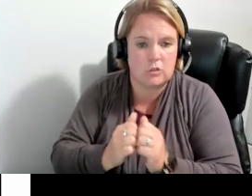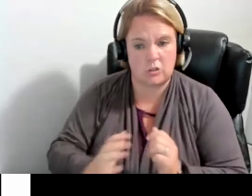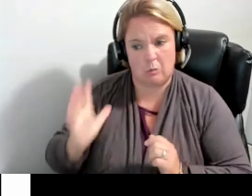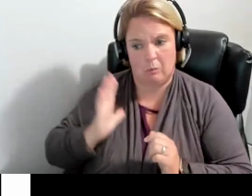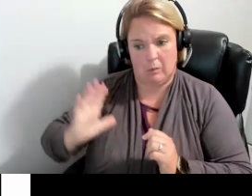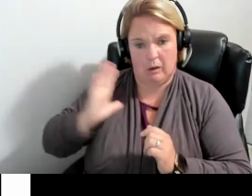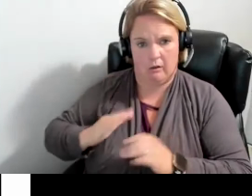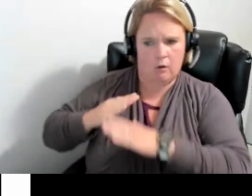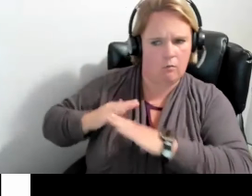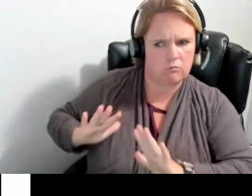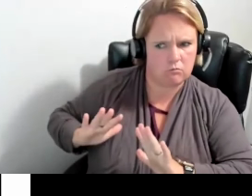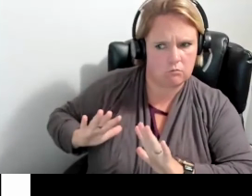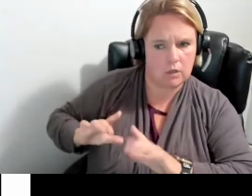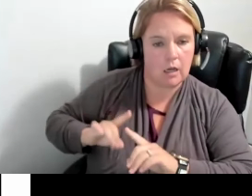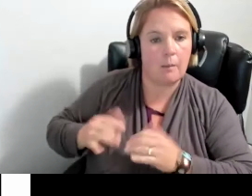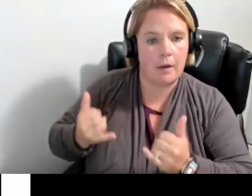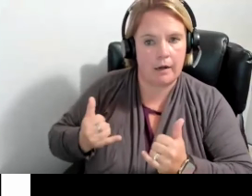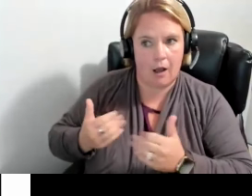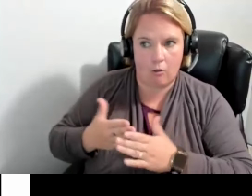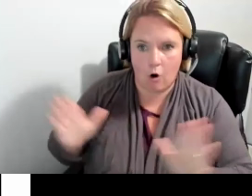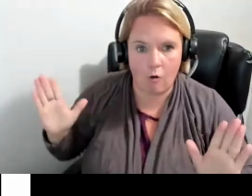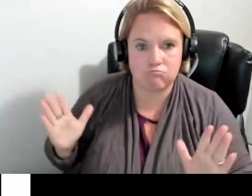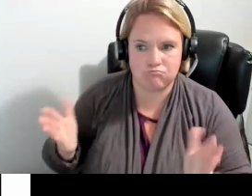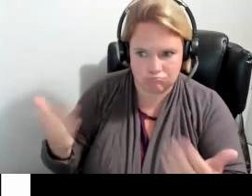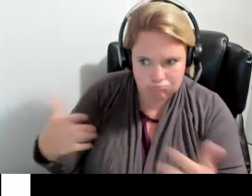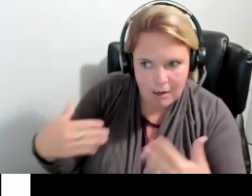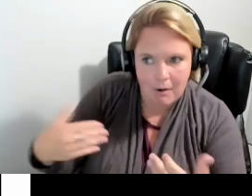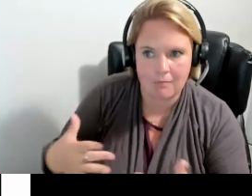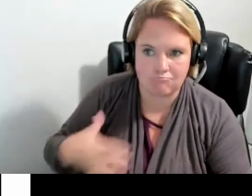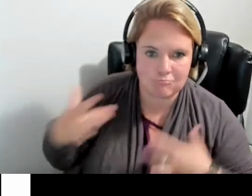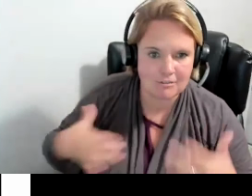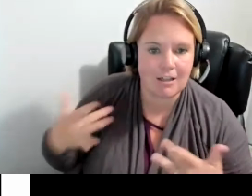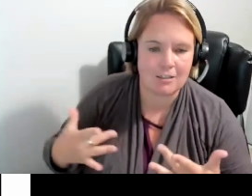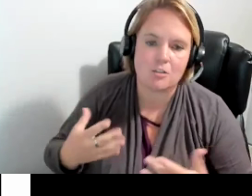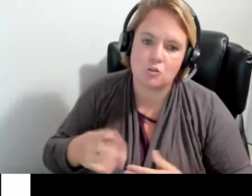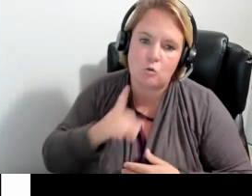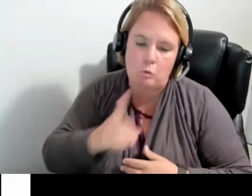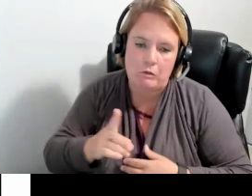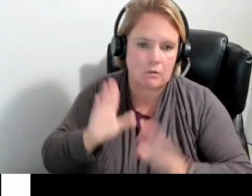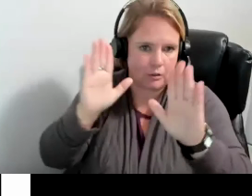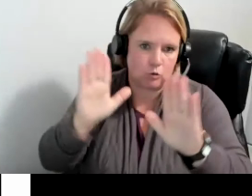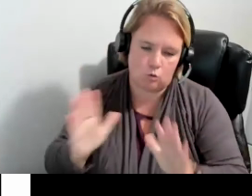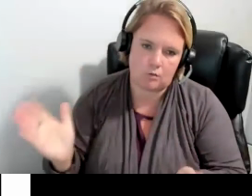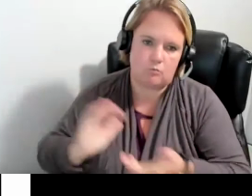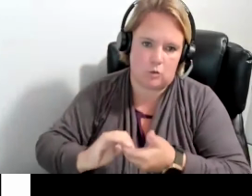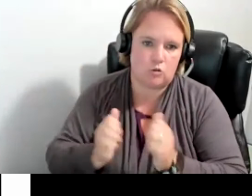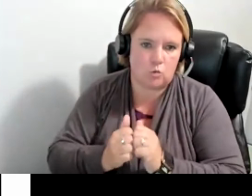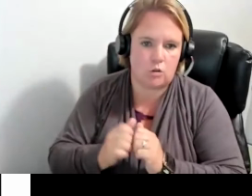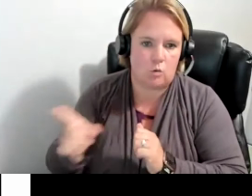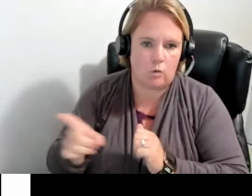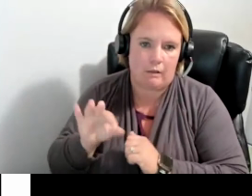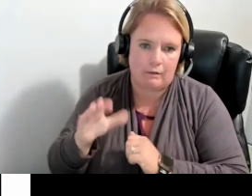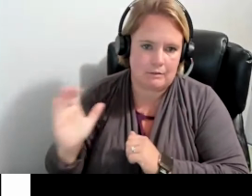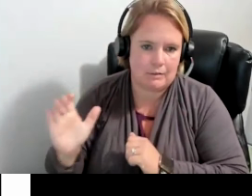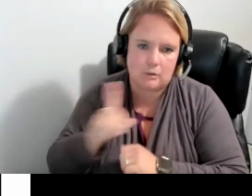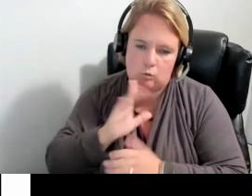they're like, what else do you want to do with us? What else can we do together? So that's actually been a really great partnership that's grown over these